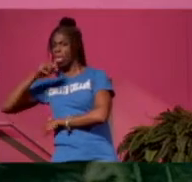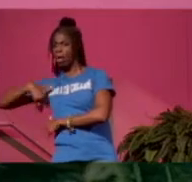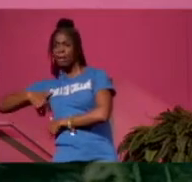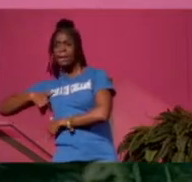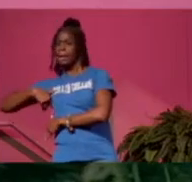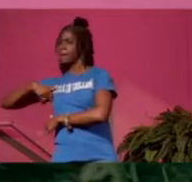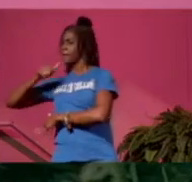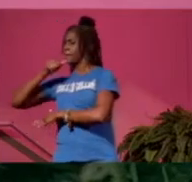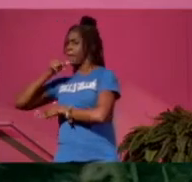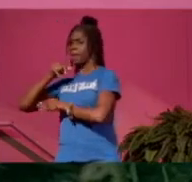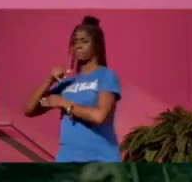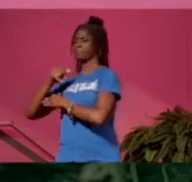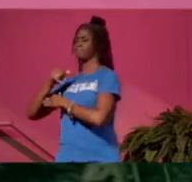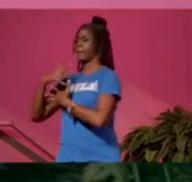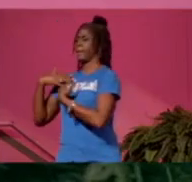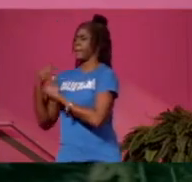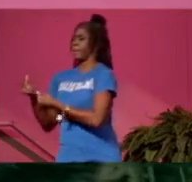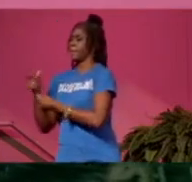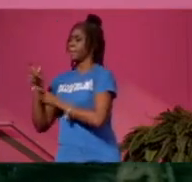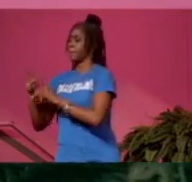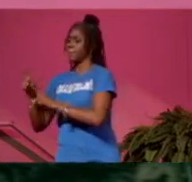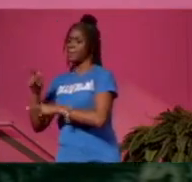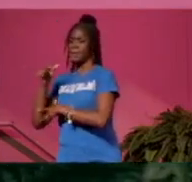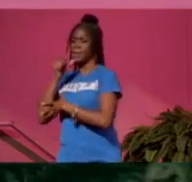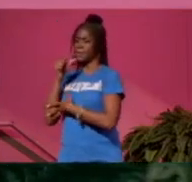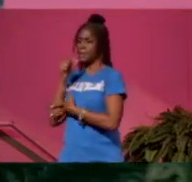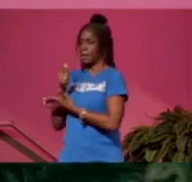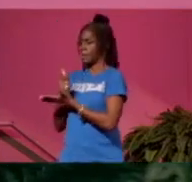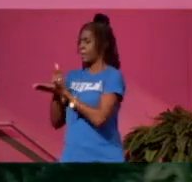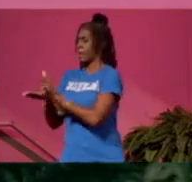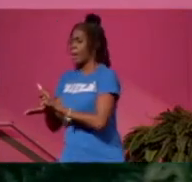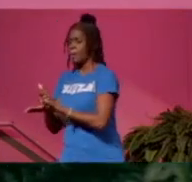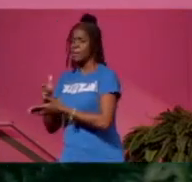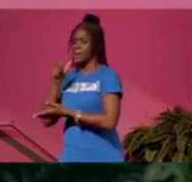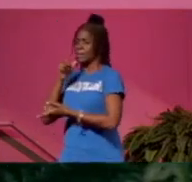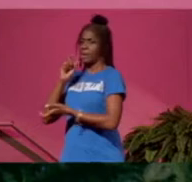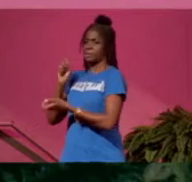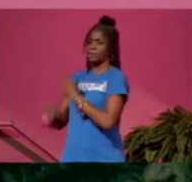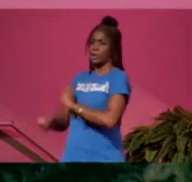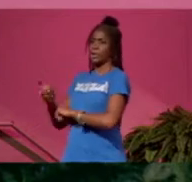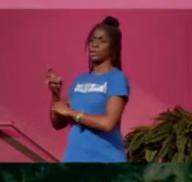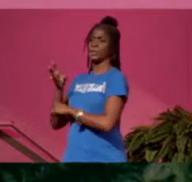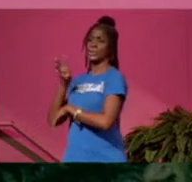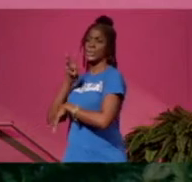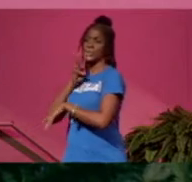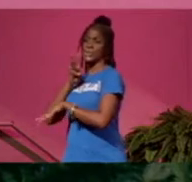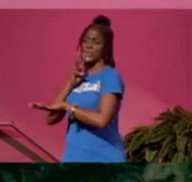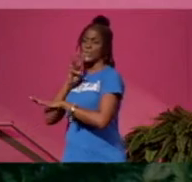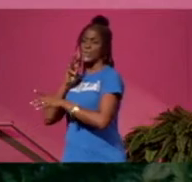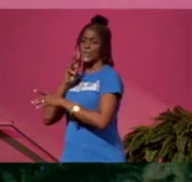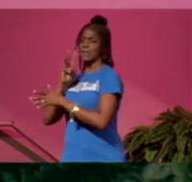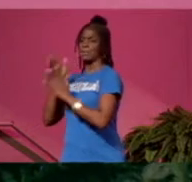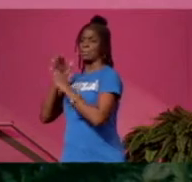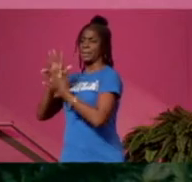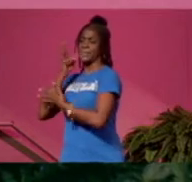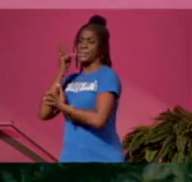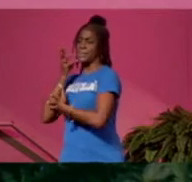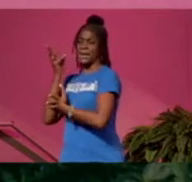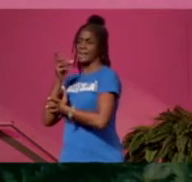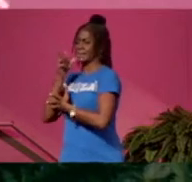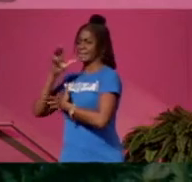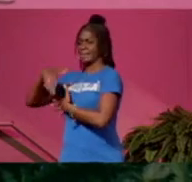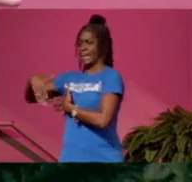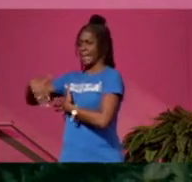issue of blood. He had not helped Peter walk on water. And he has yet to call Lazarus out of the grave. This is the